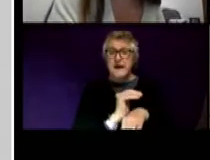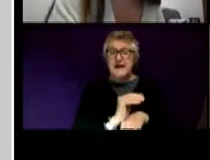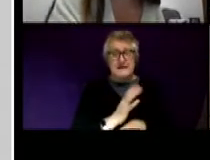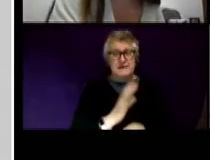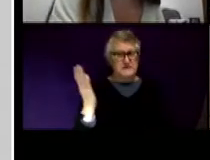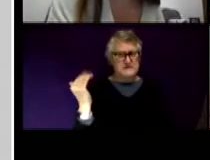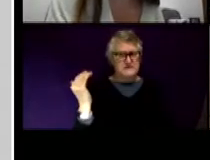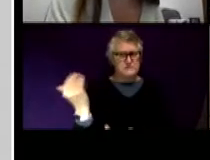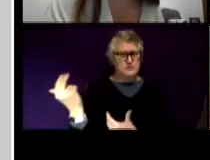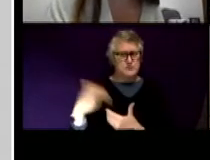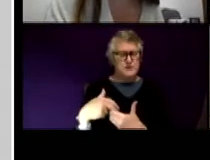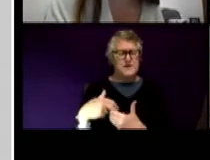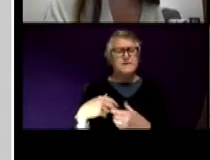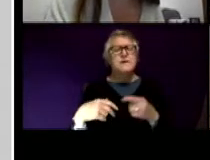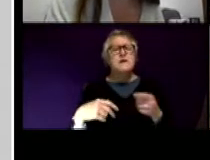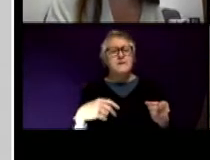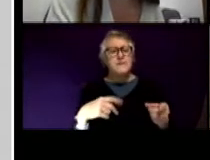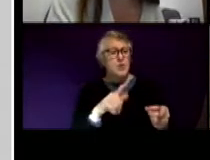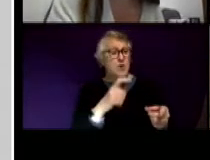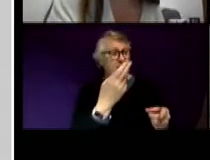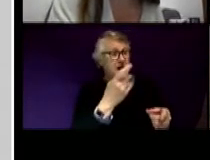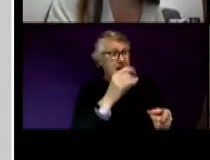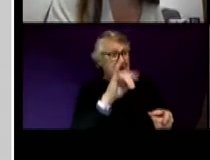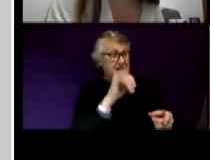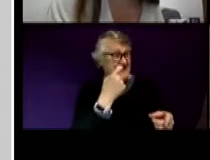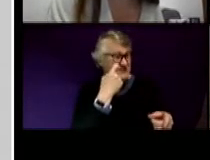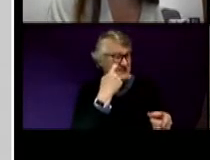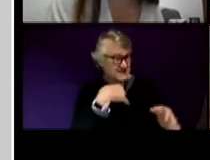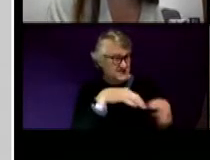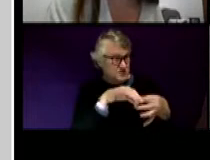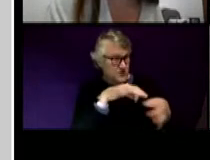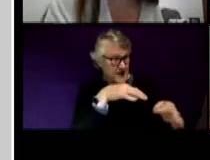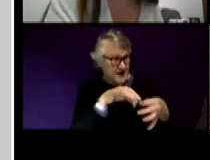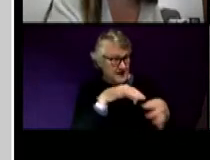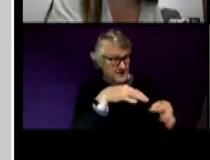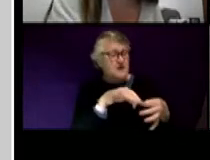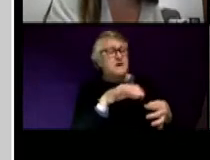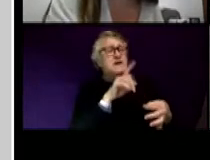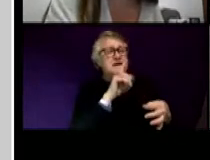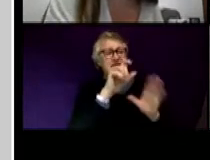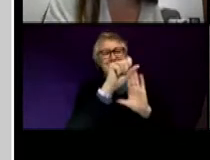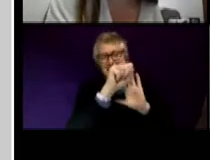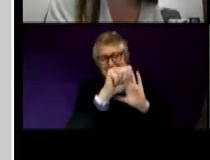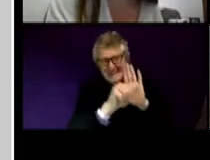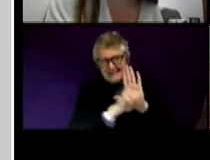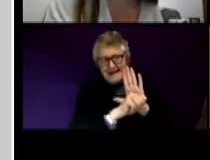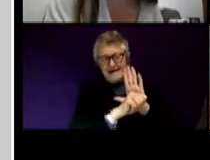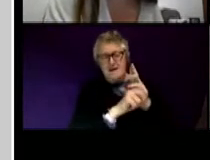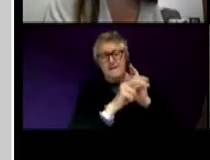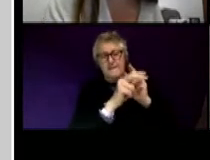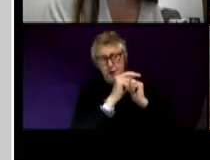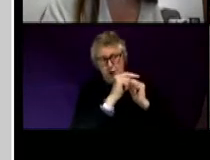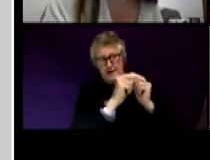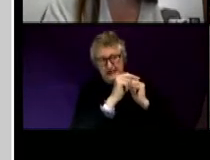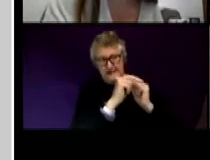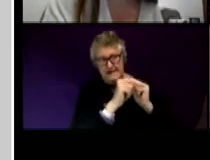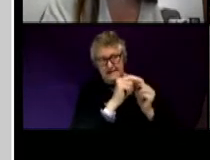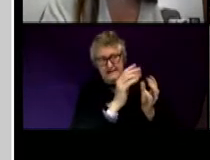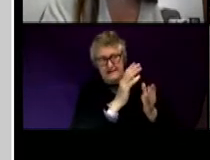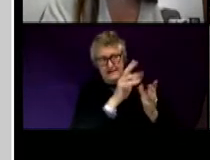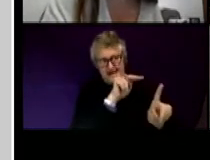too. But what Heidi just described is the state bargaining aspect of it. There's another aspect of